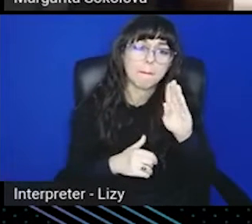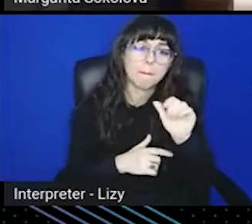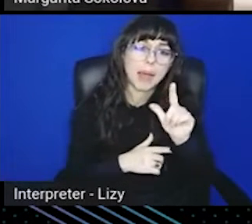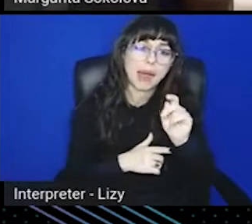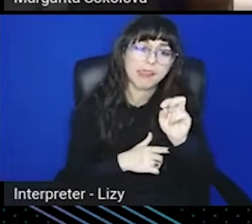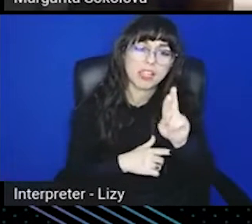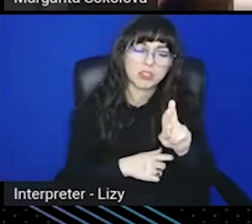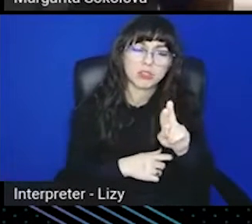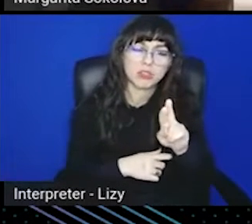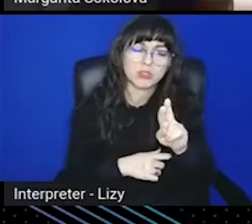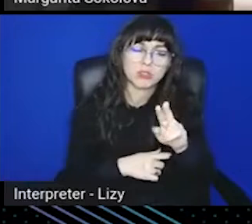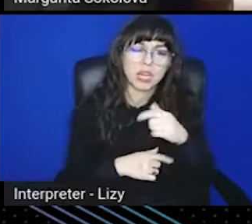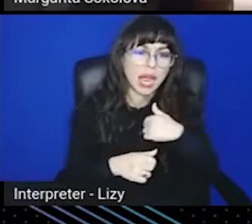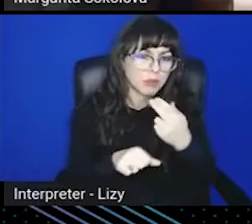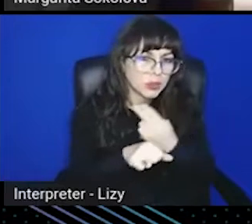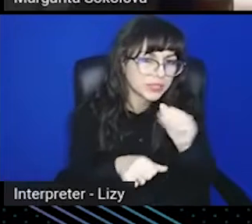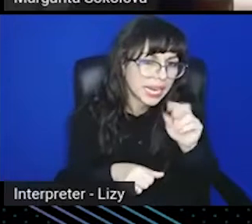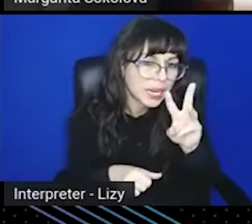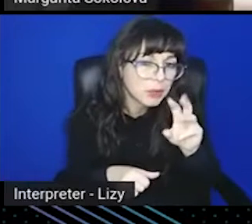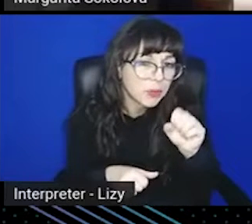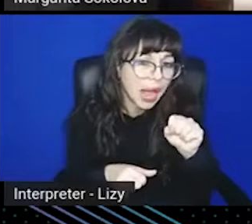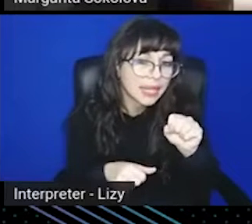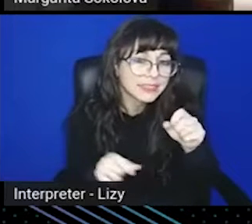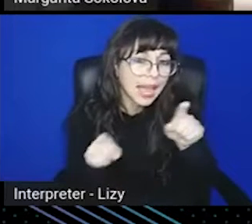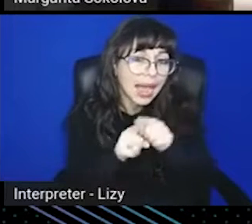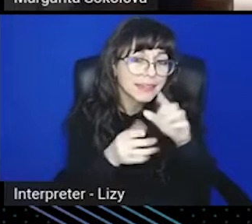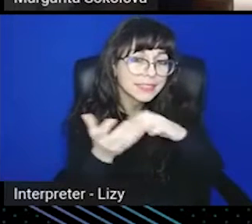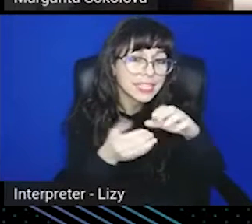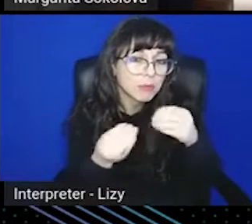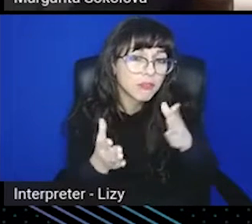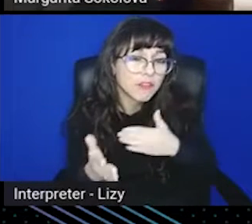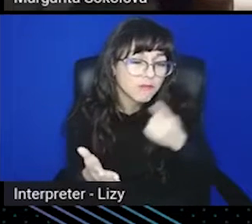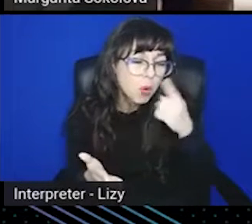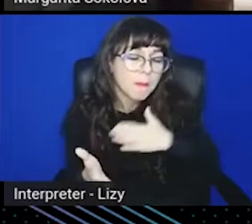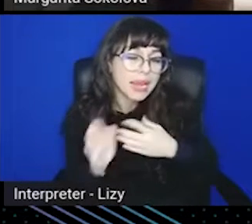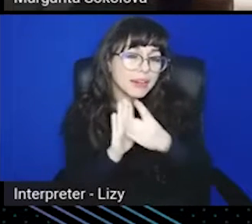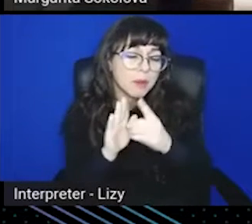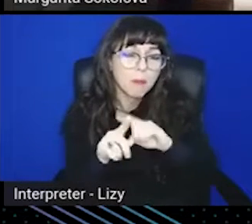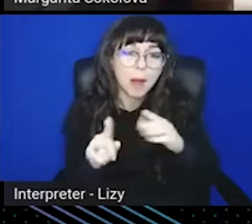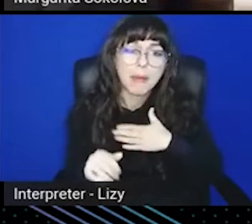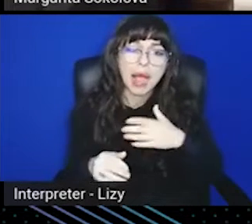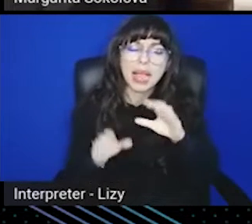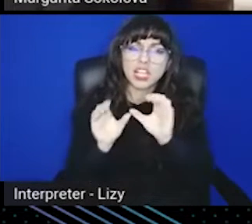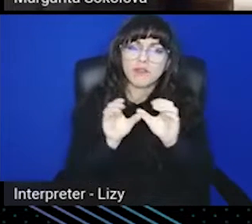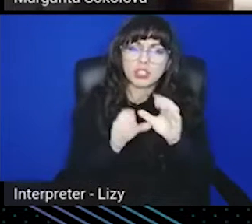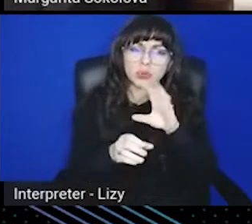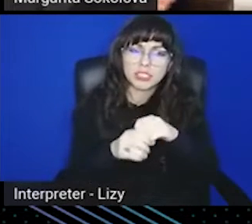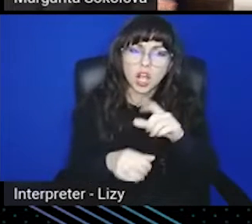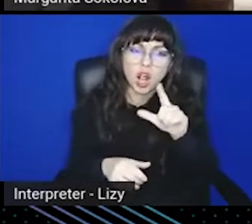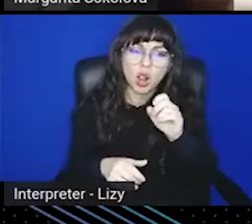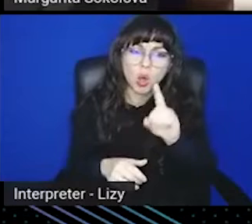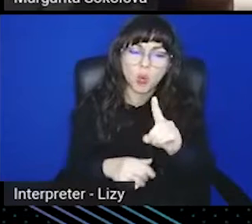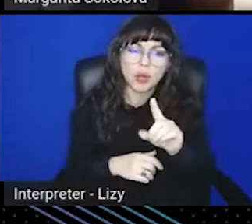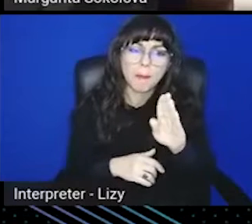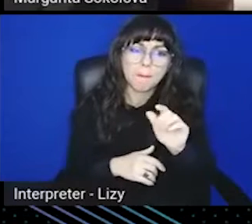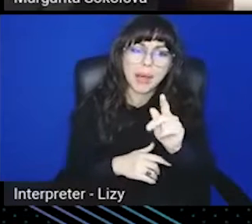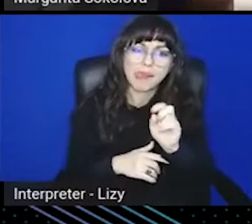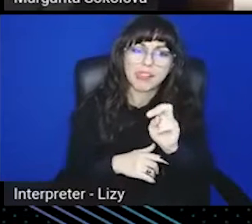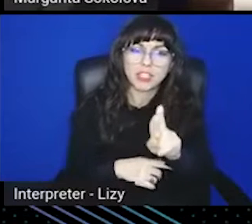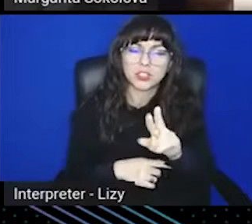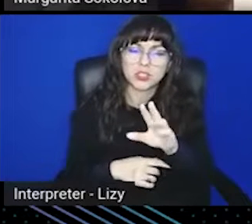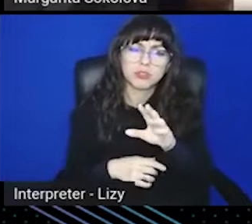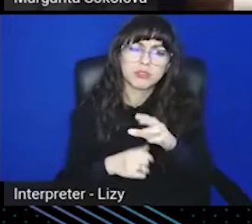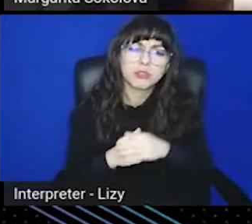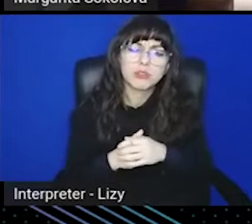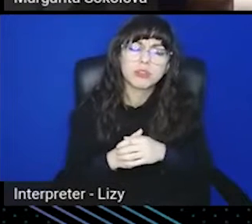using AWS as the cloud provider for my demo, but my configuration contains a load balancer with the listener